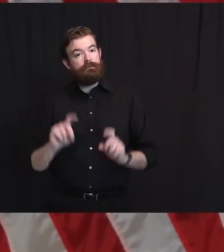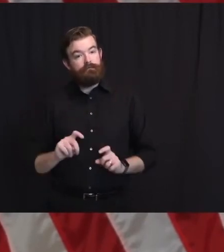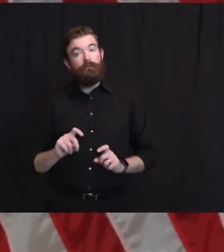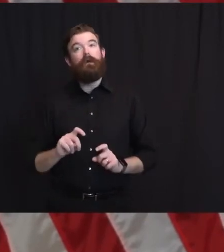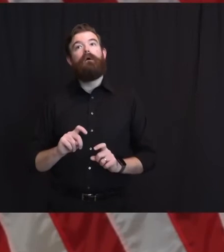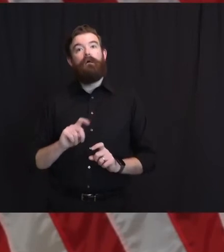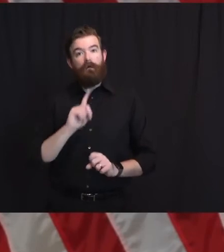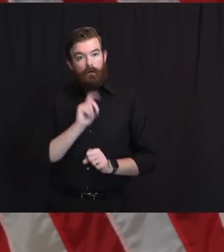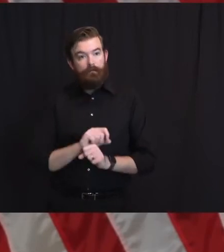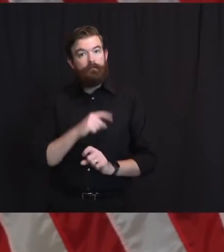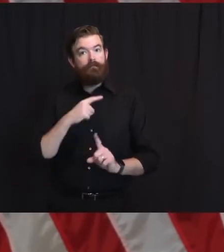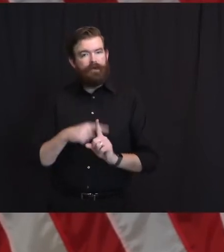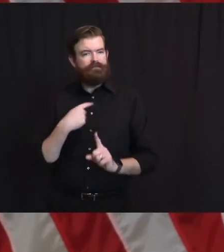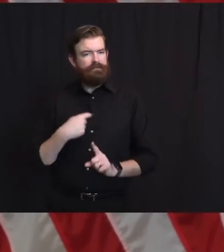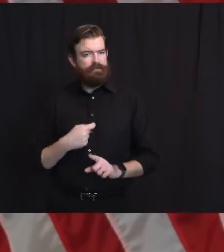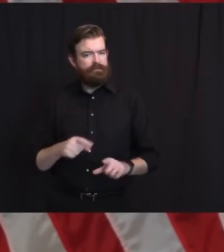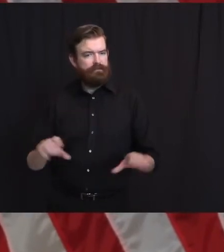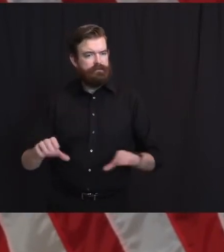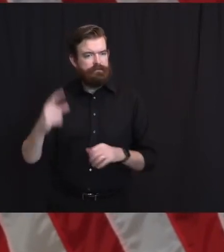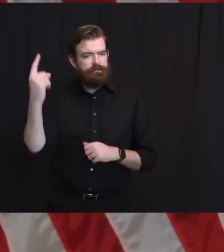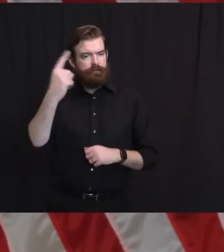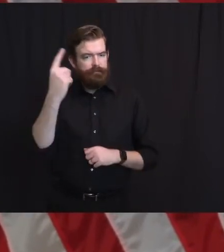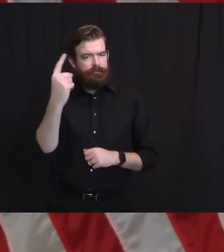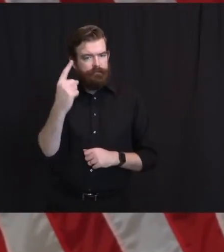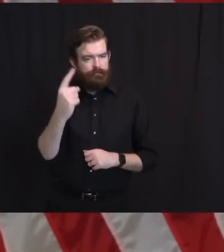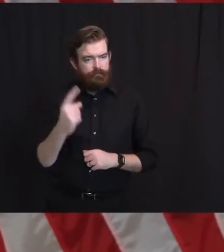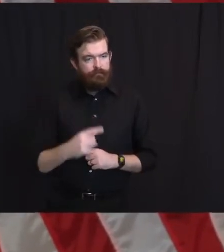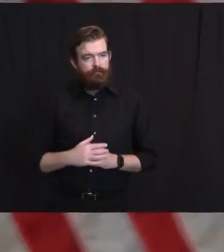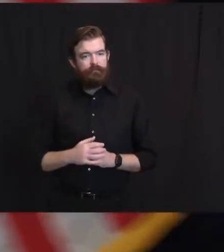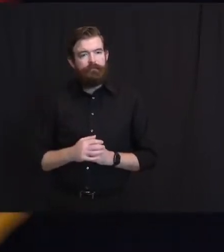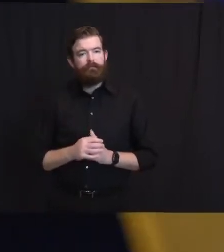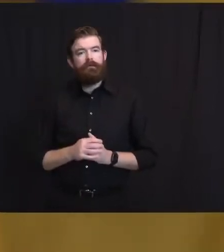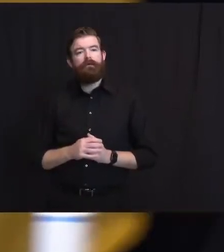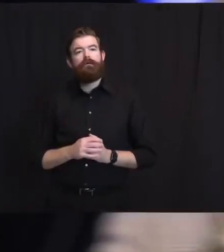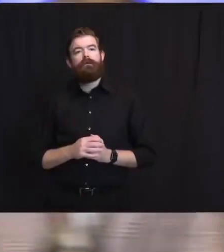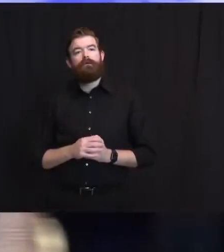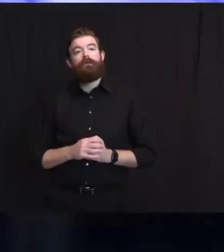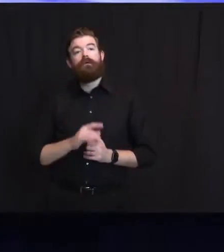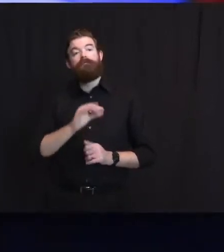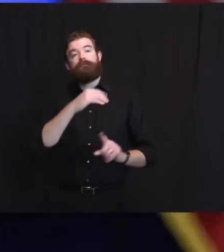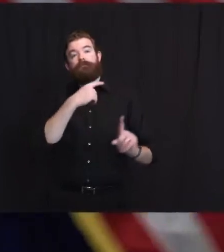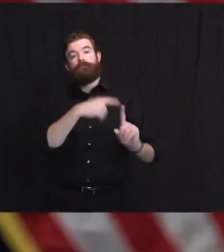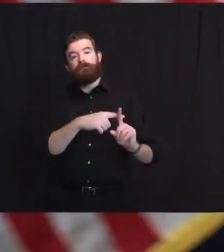done on each of these antigen results.